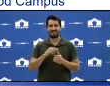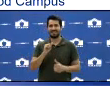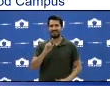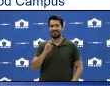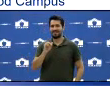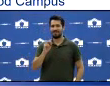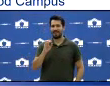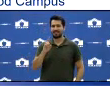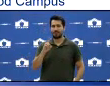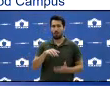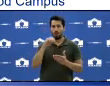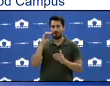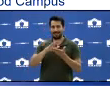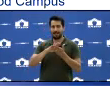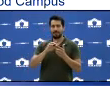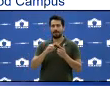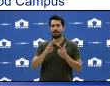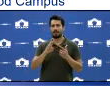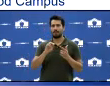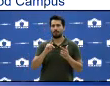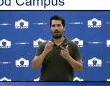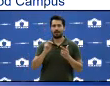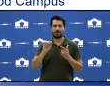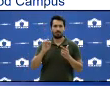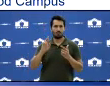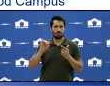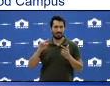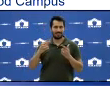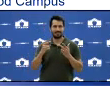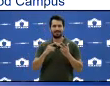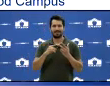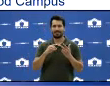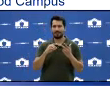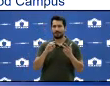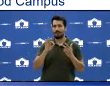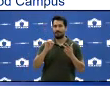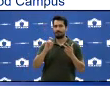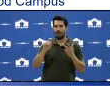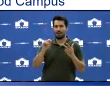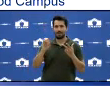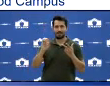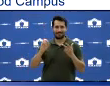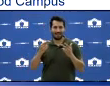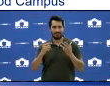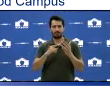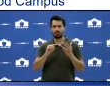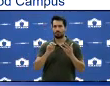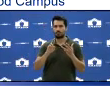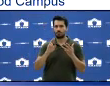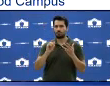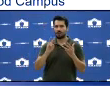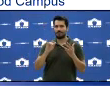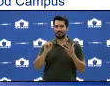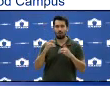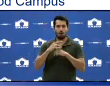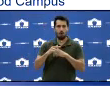Learning Academy, Brackenridge High School, Cass Tech High School, Fox Tech High School, Travis Early College